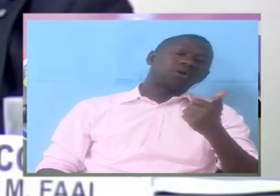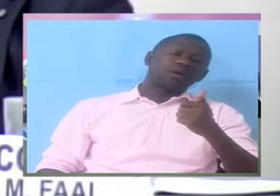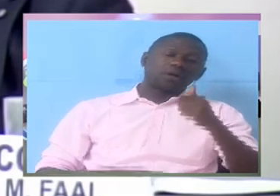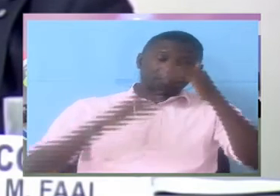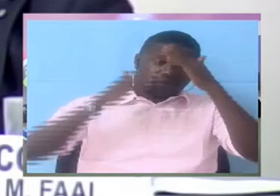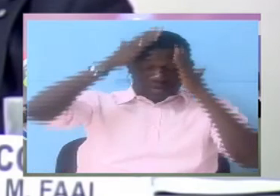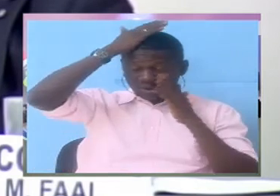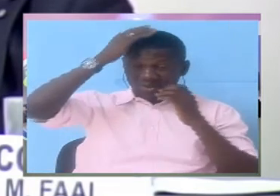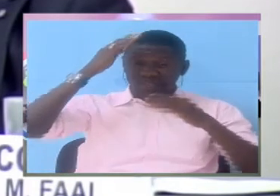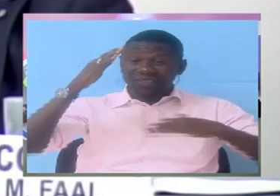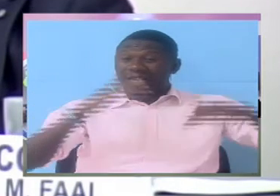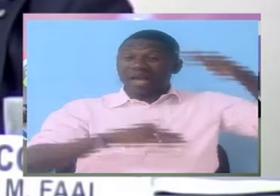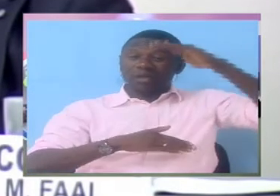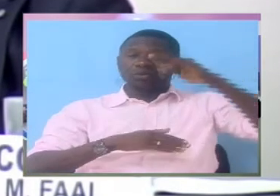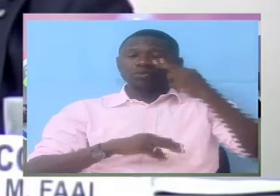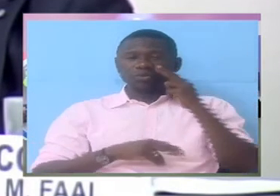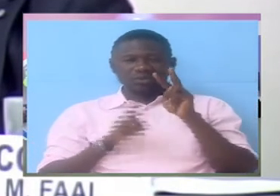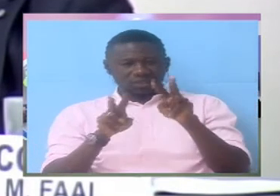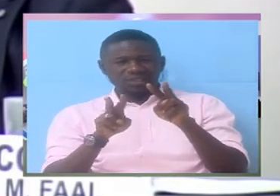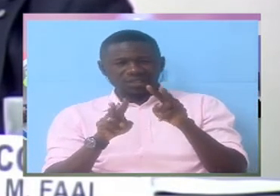present there?